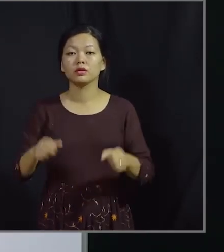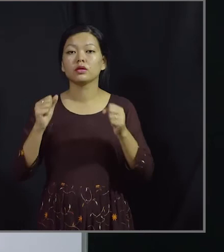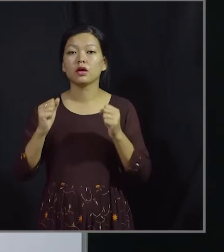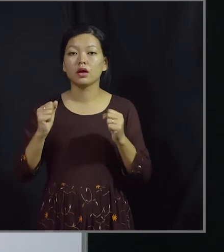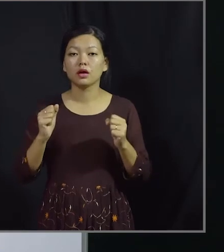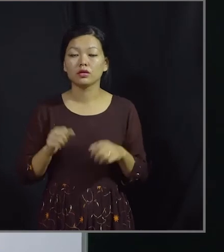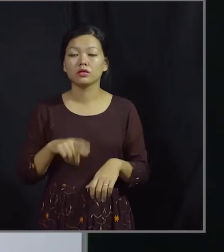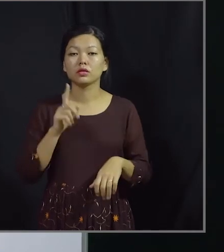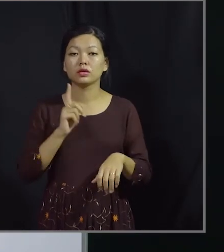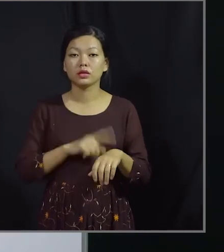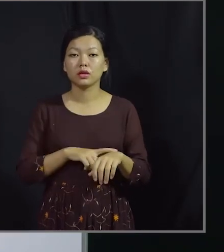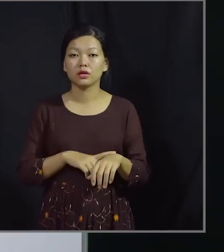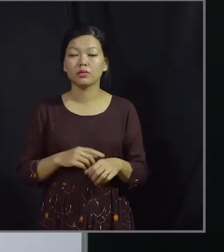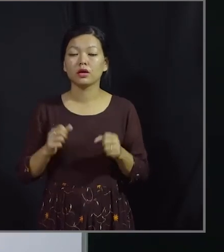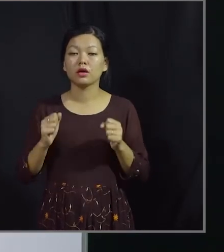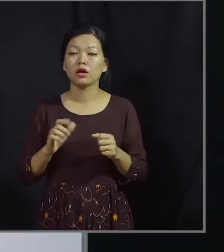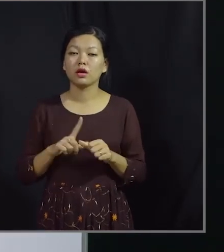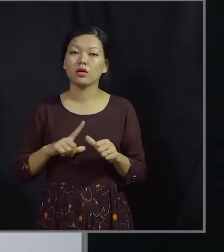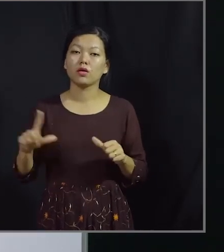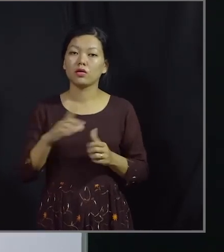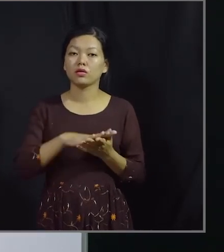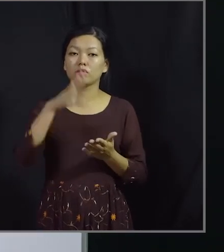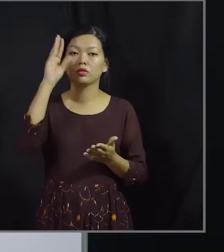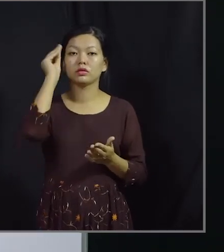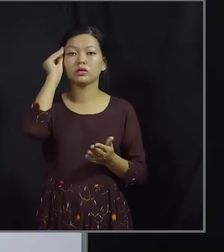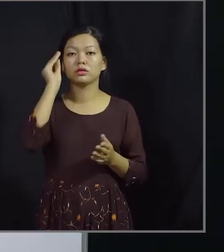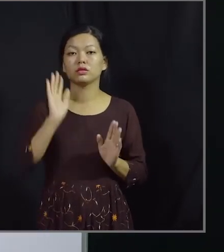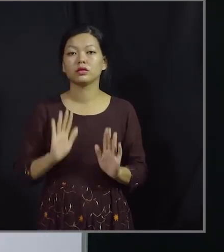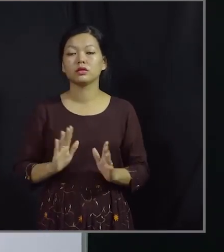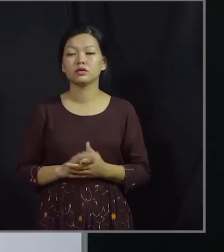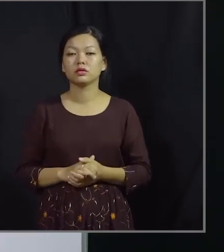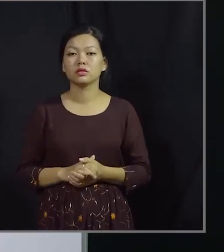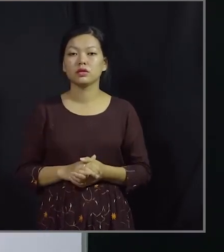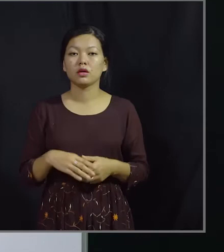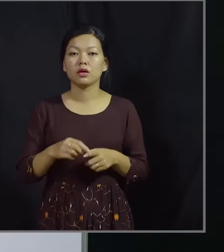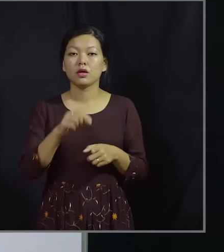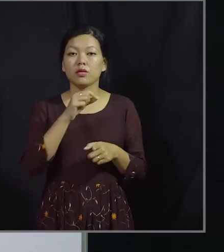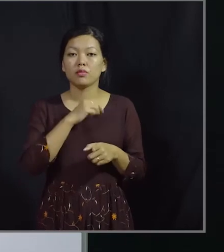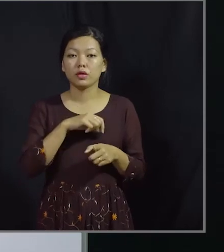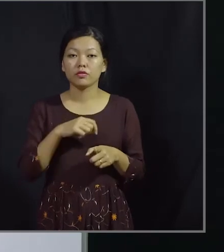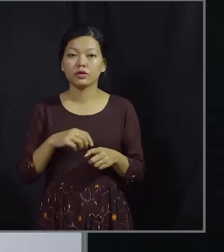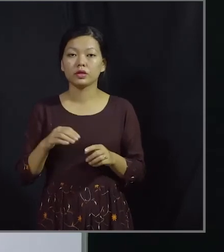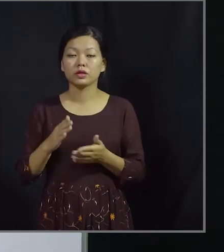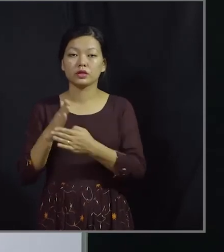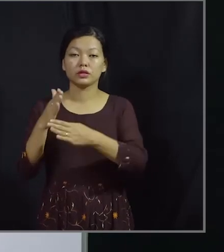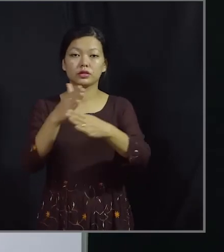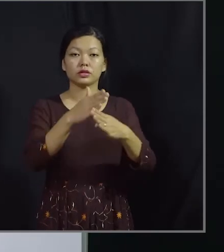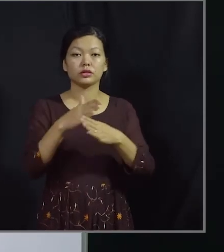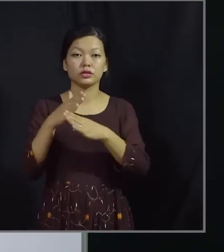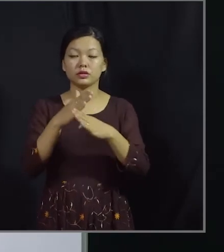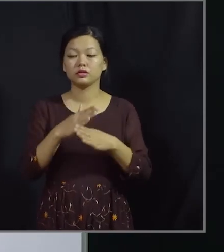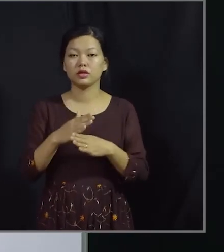have also learned how this change in the profit sharing ratio is calculated, and